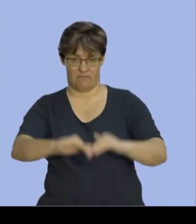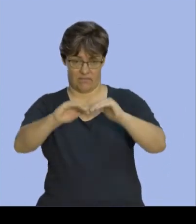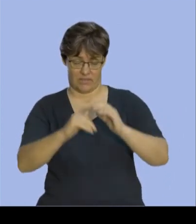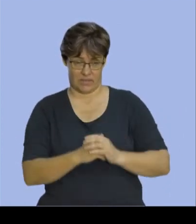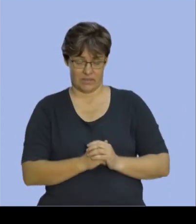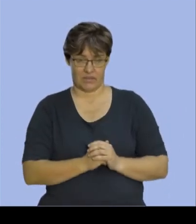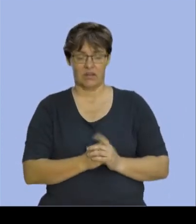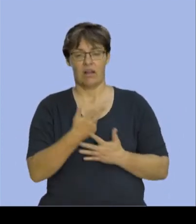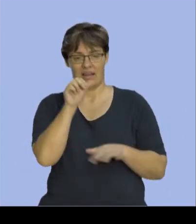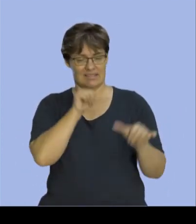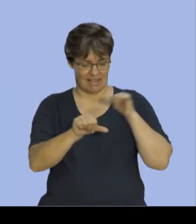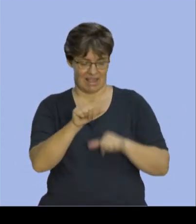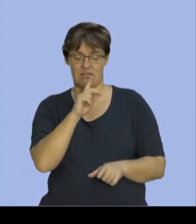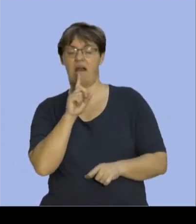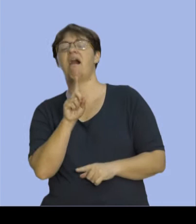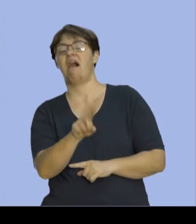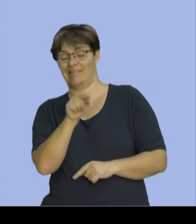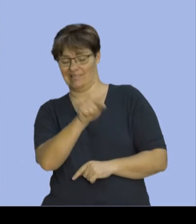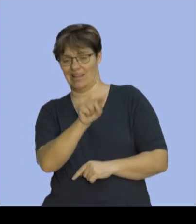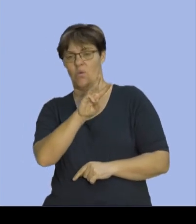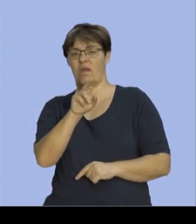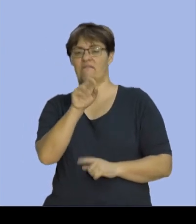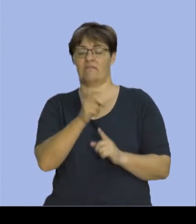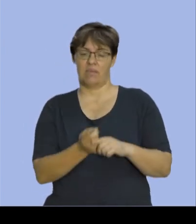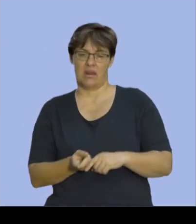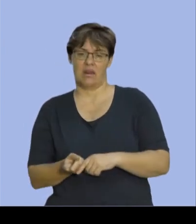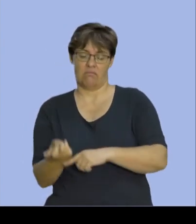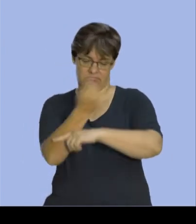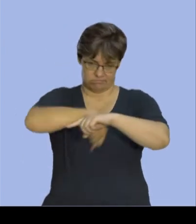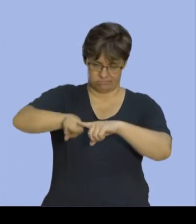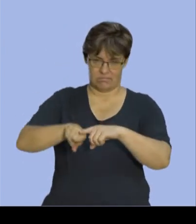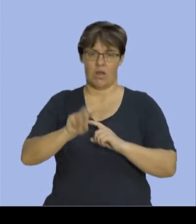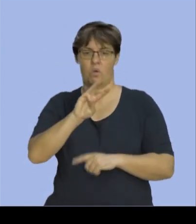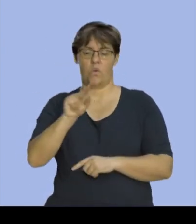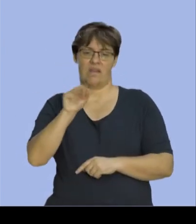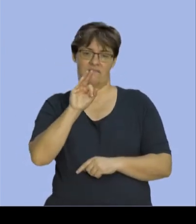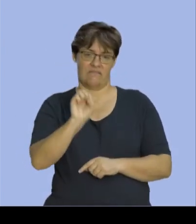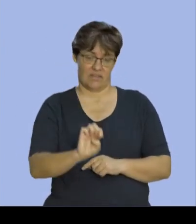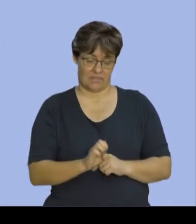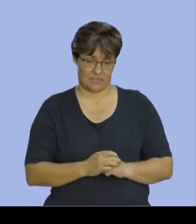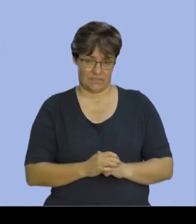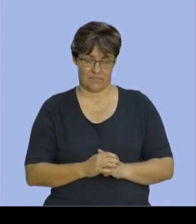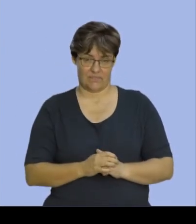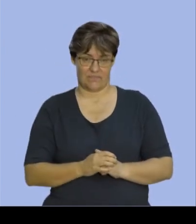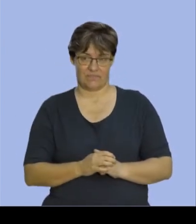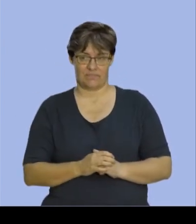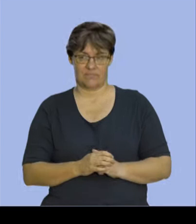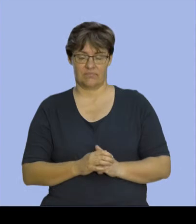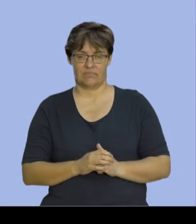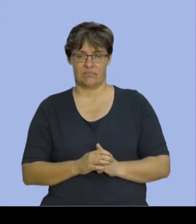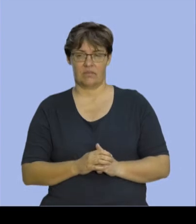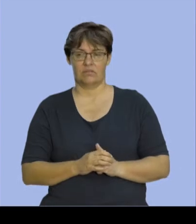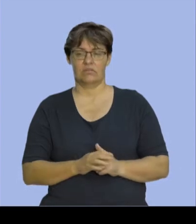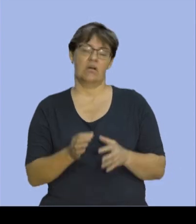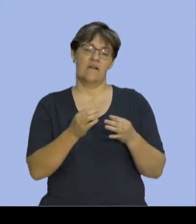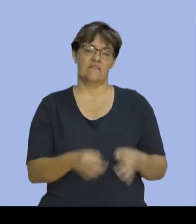said people that do science as well will tell you that one rotation is normally called a wave. So if we